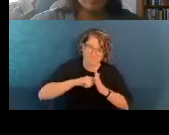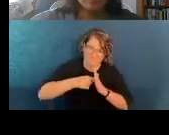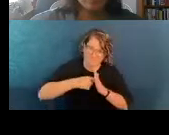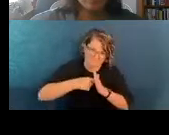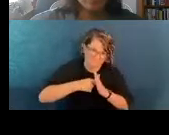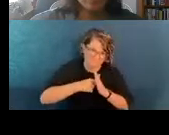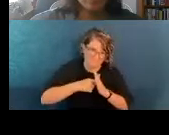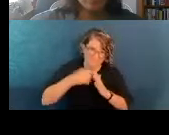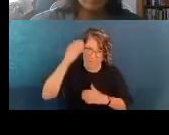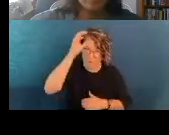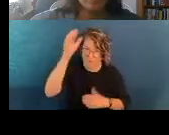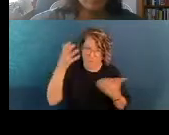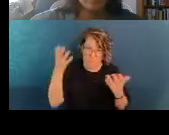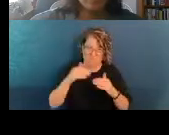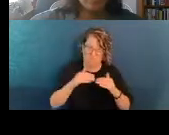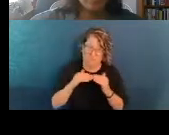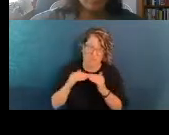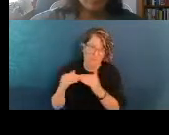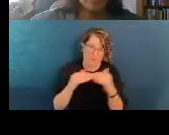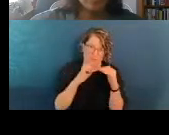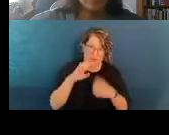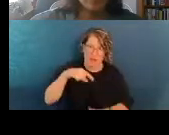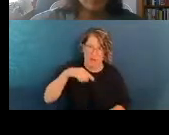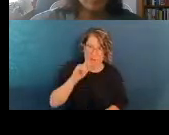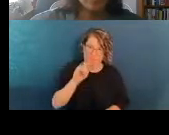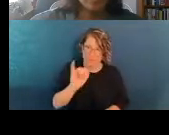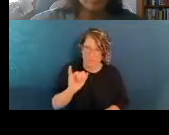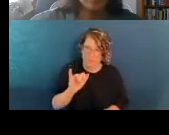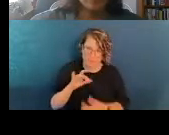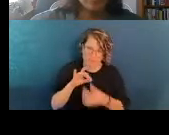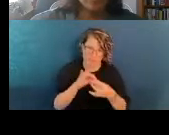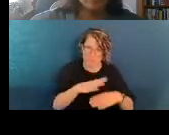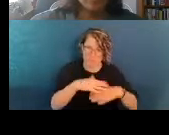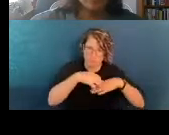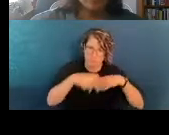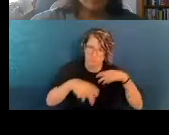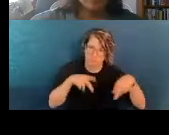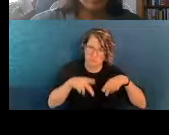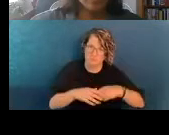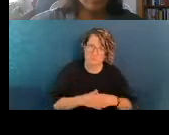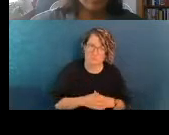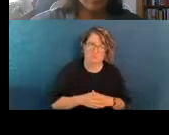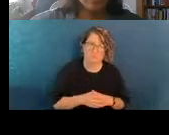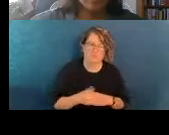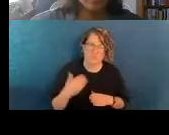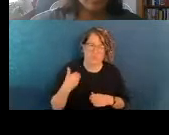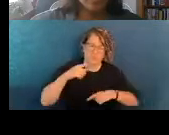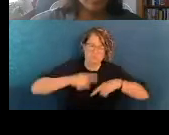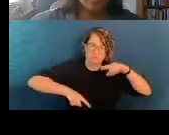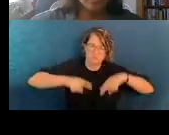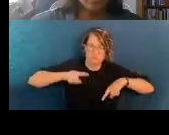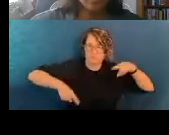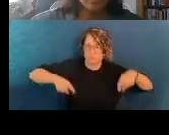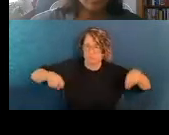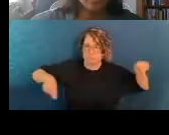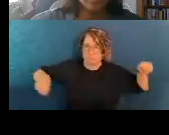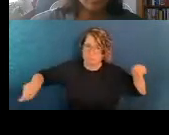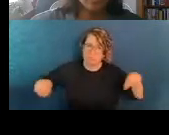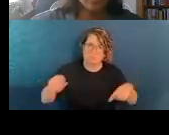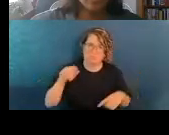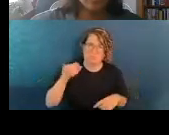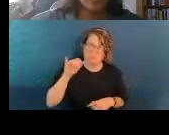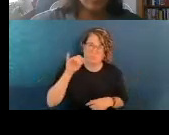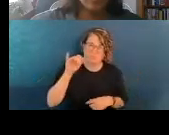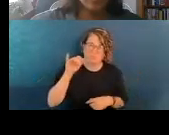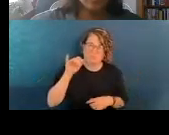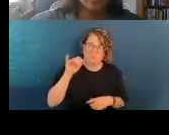determinants relative to Indigenous peoples. Differences in health outcomes are often described as social inequities, and these are